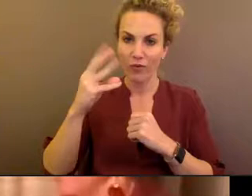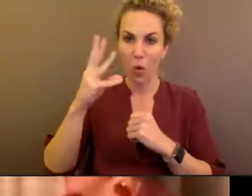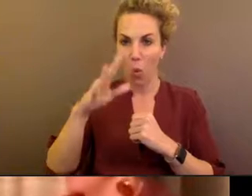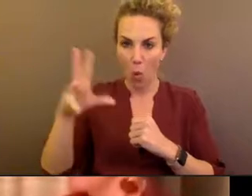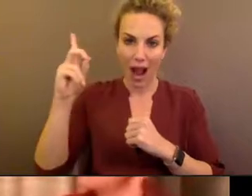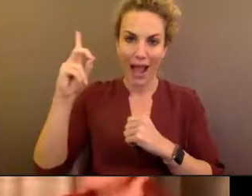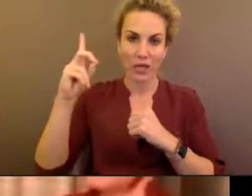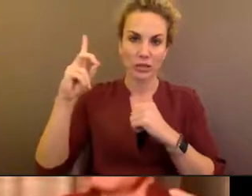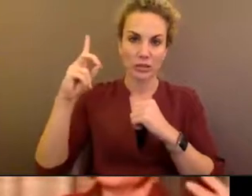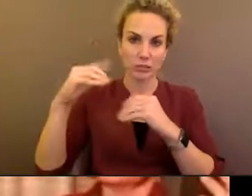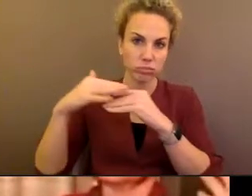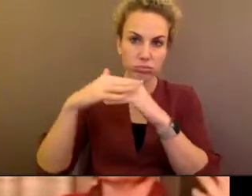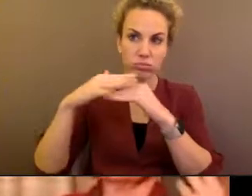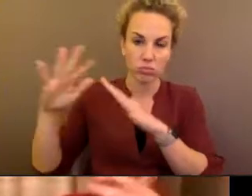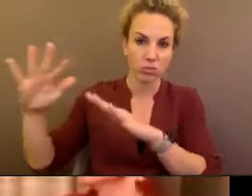wild,